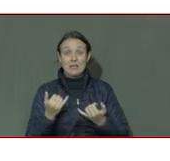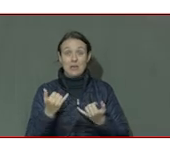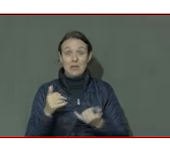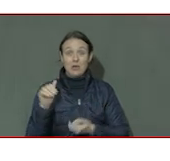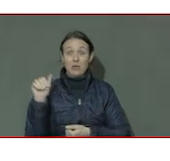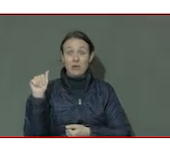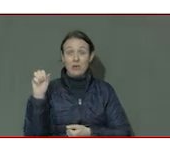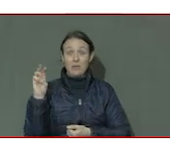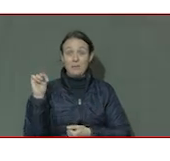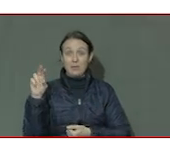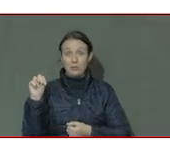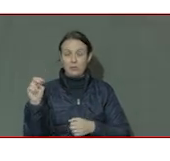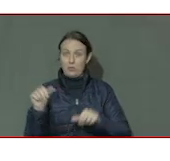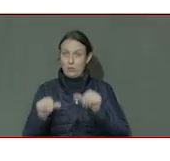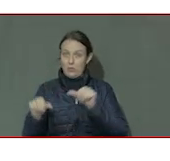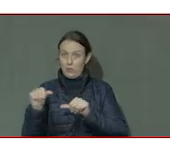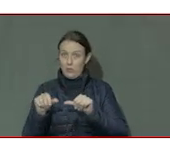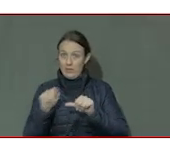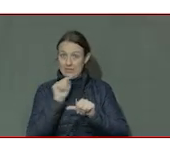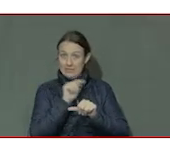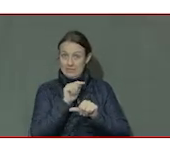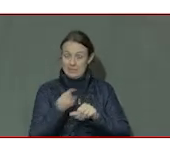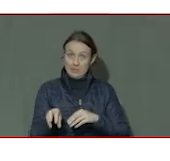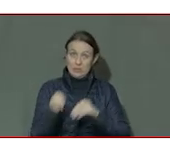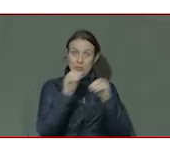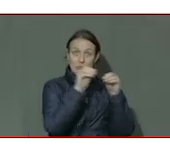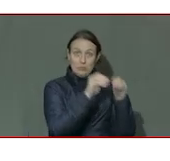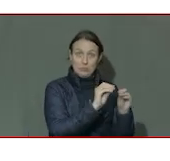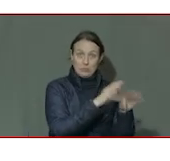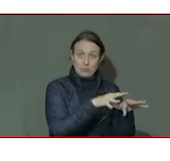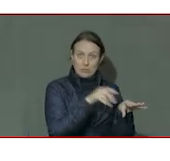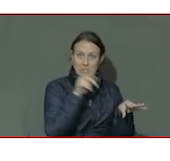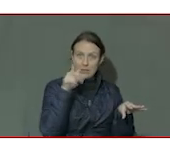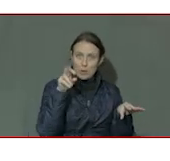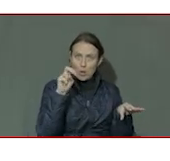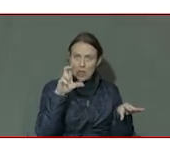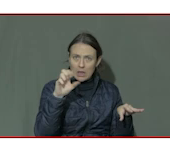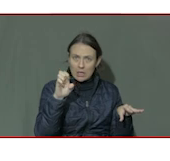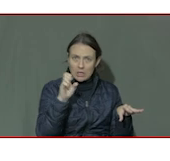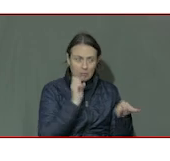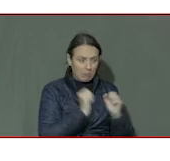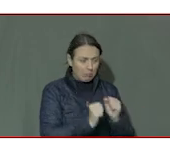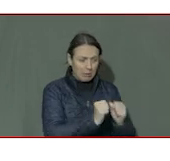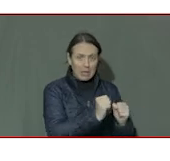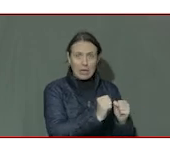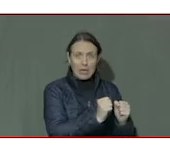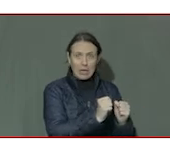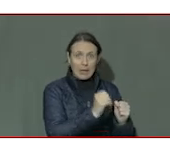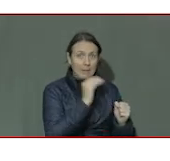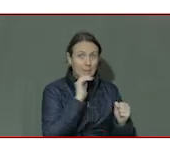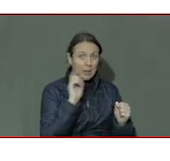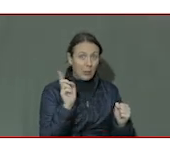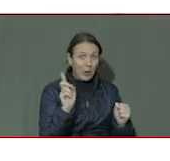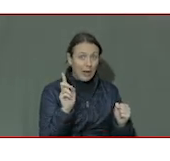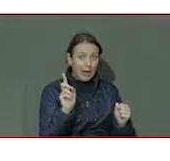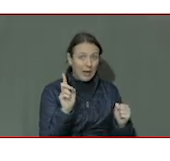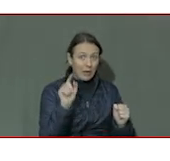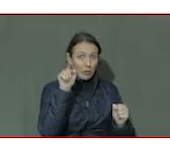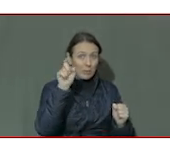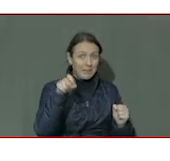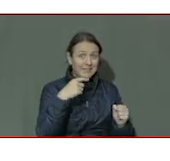amino acid, and then the amino acid is still proline instead of valine, it means you must state